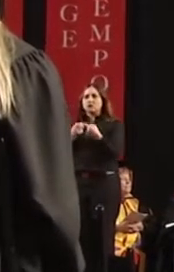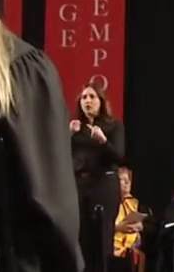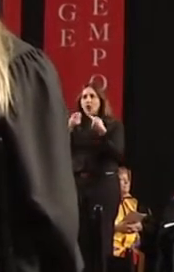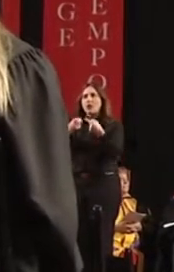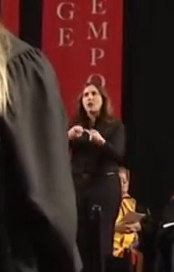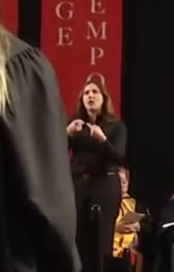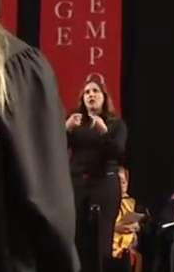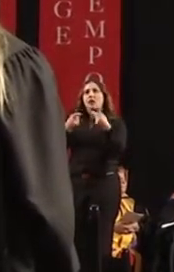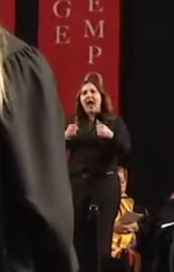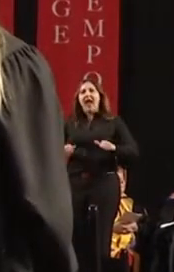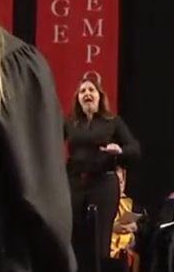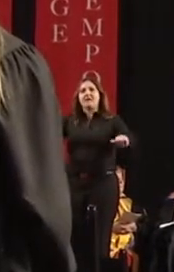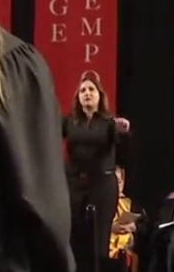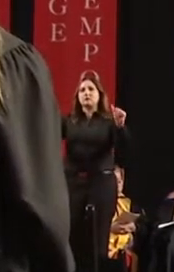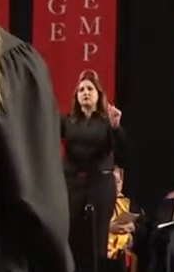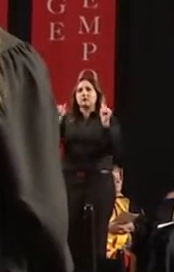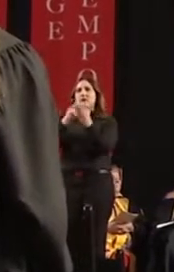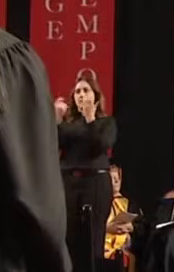effort, and thought.